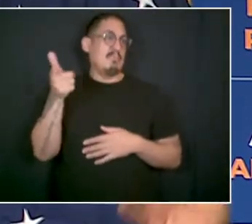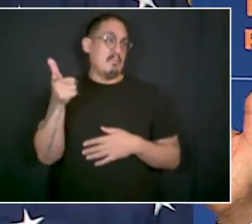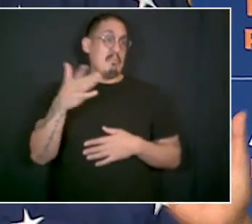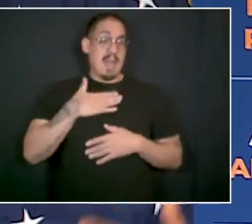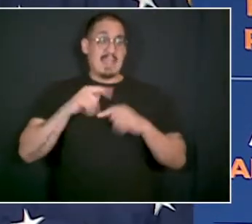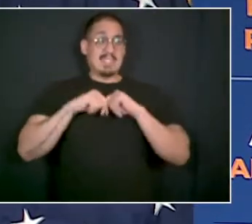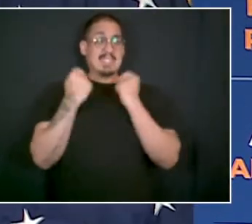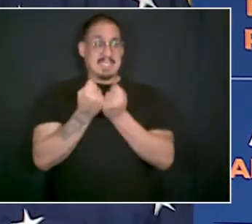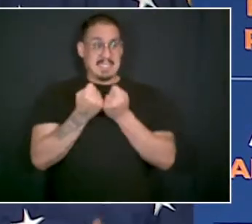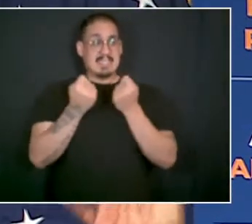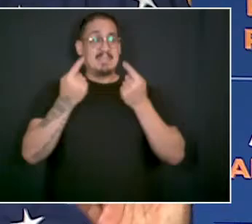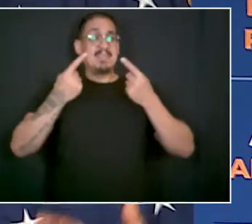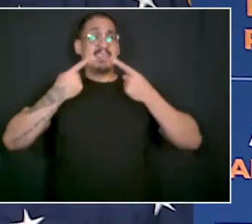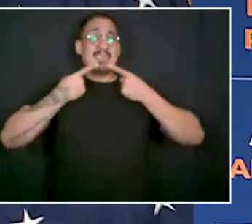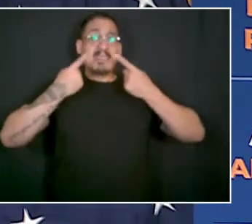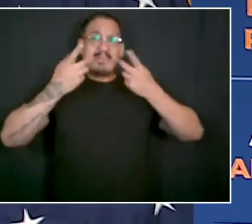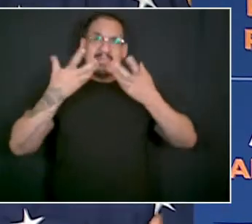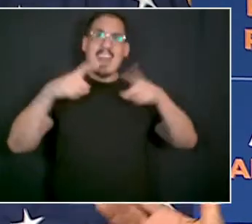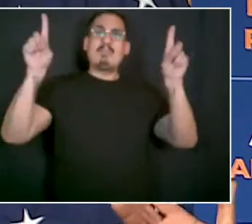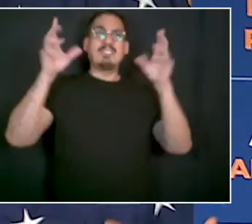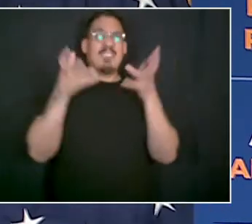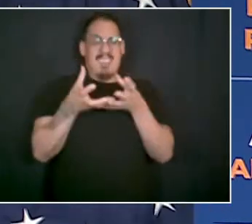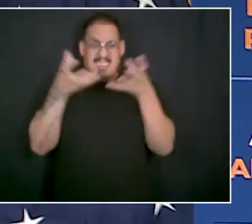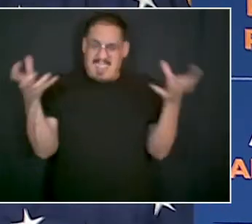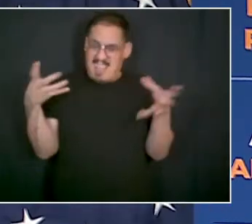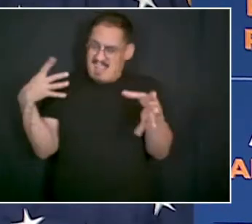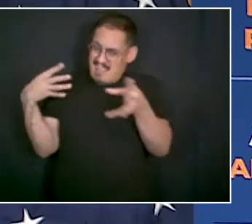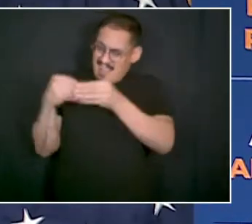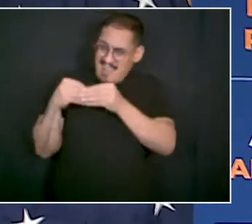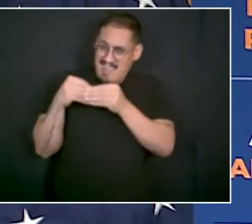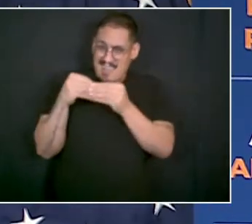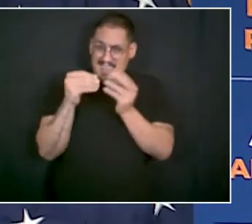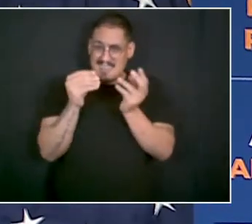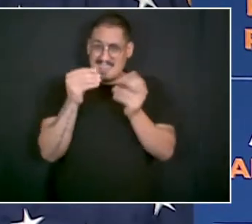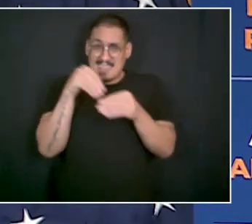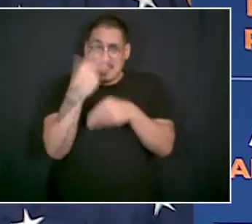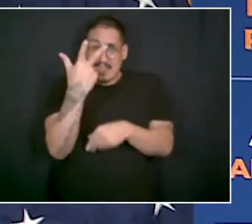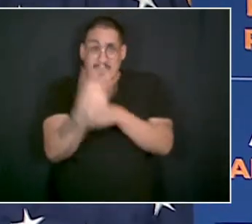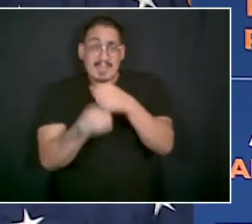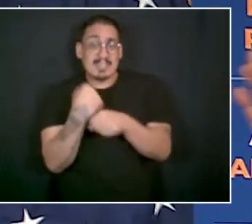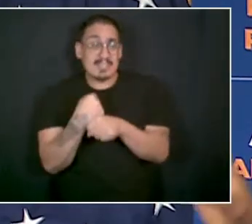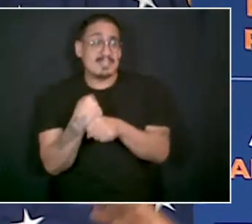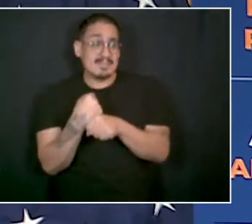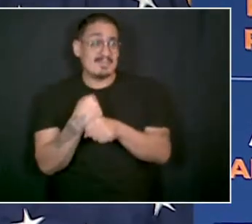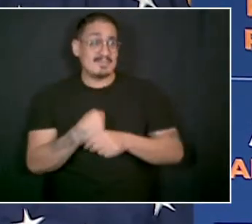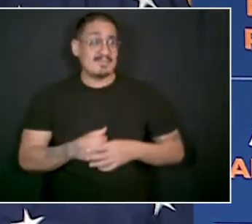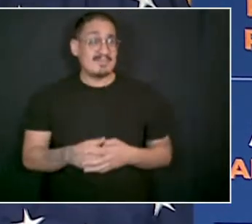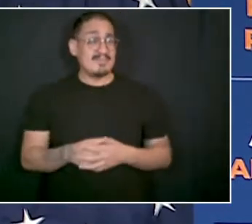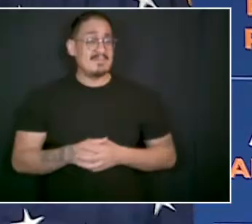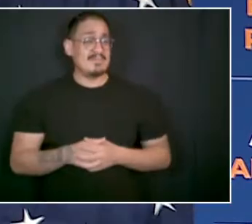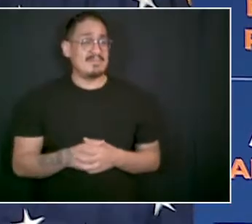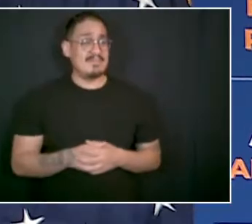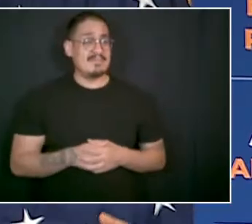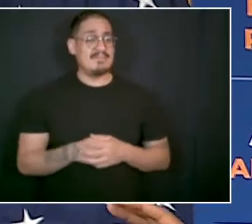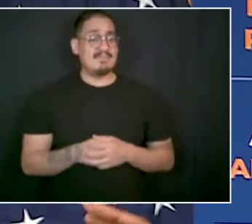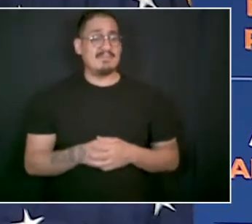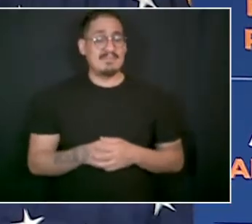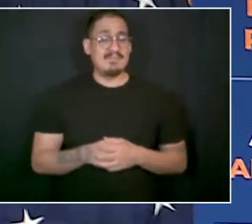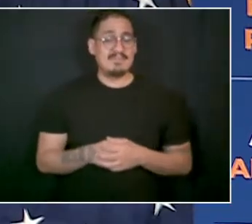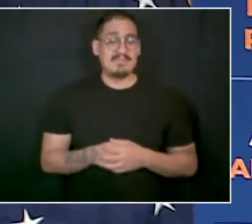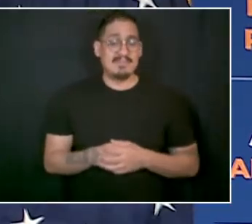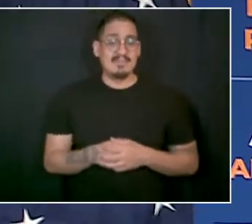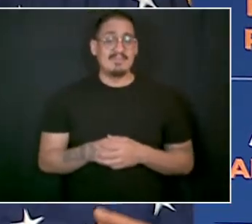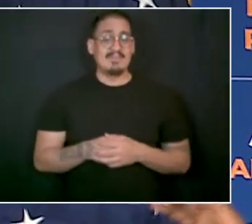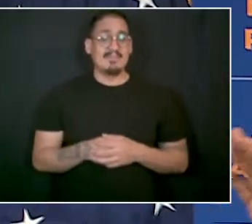rolling screen of all that we've done in 3 years. When you take away migrants